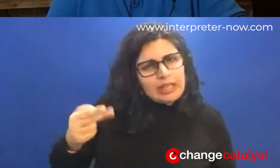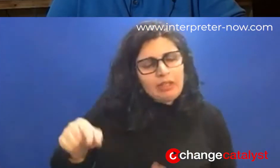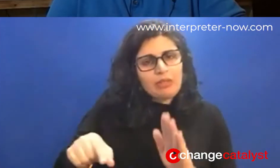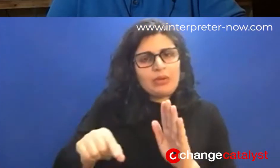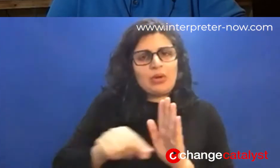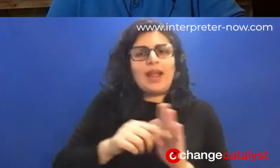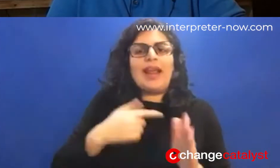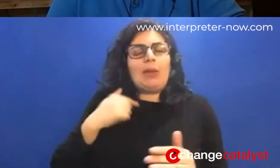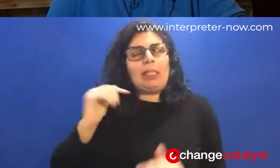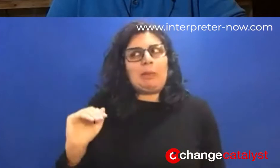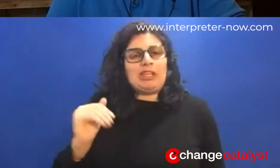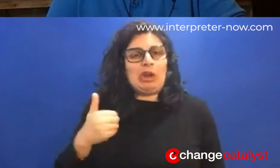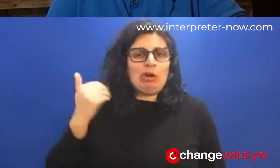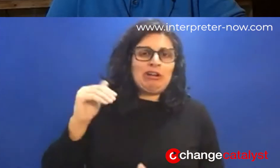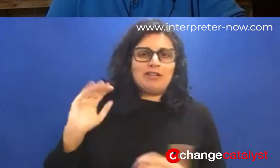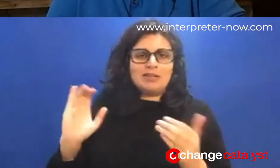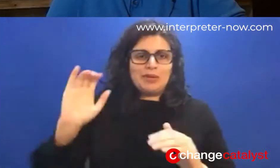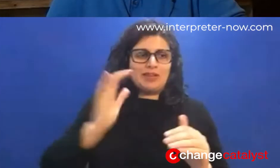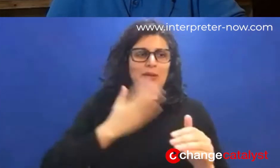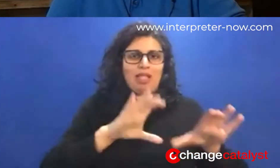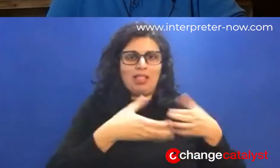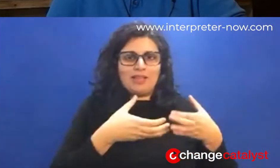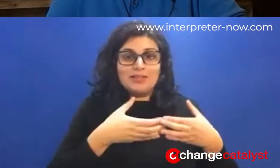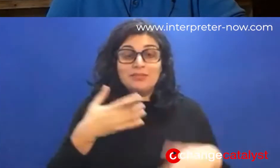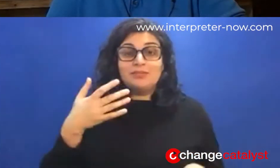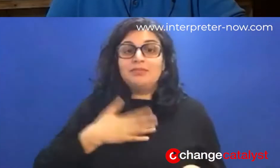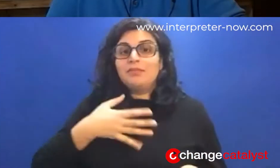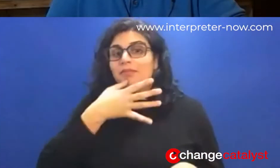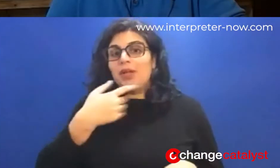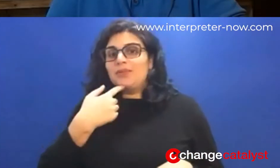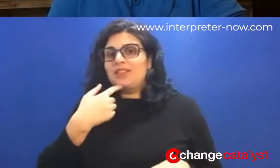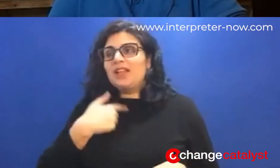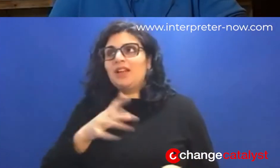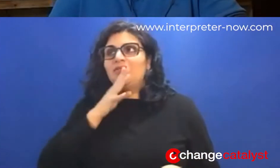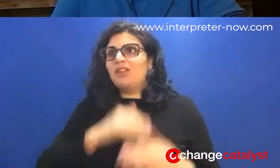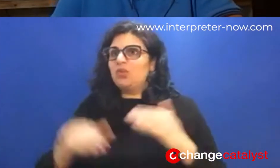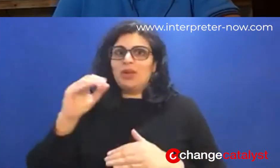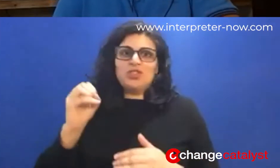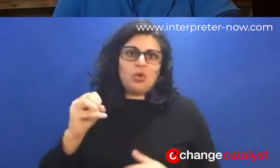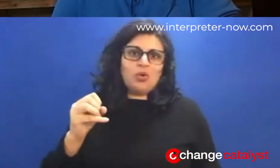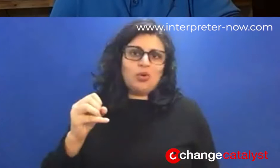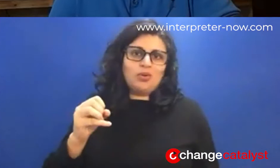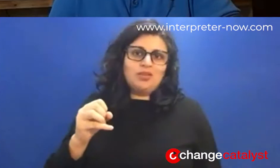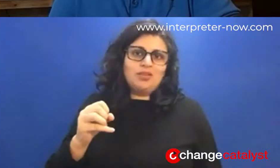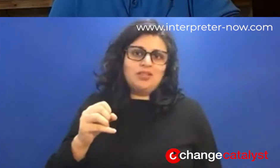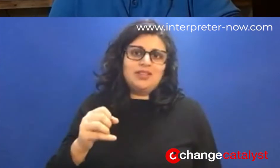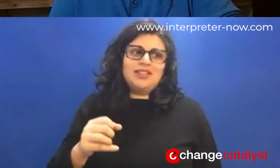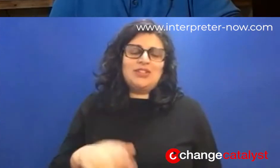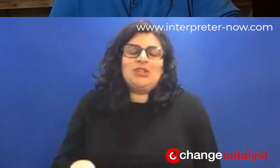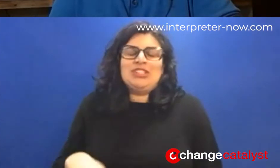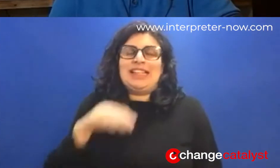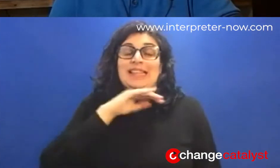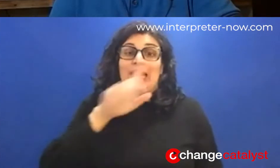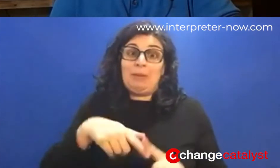younger than everybody else because my mom said I talked too much, so she lied about my age and put me